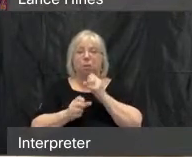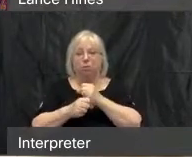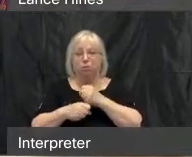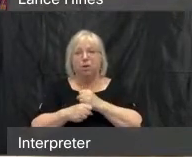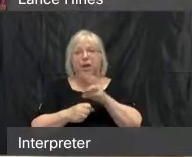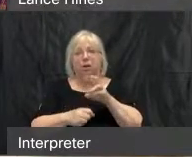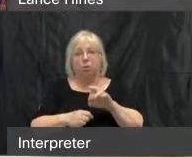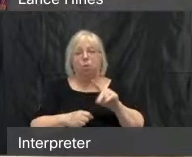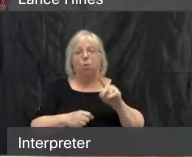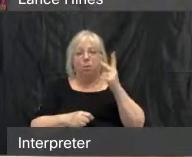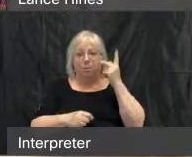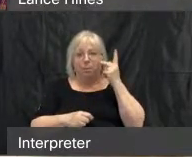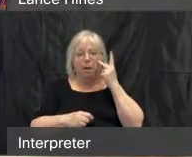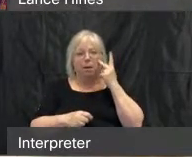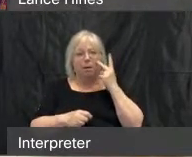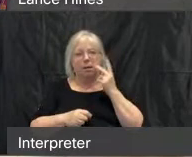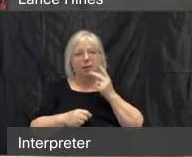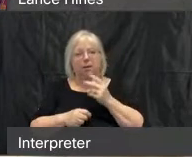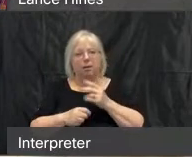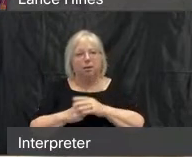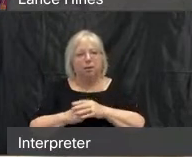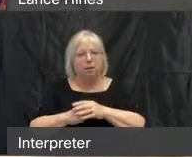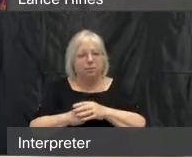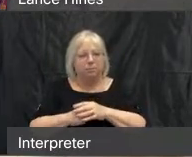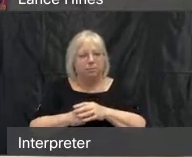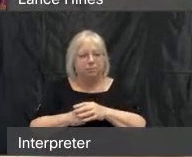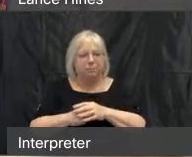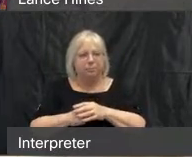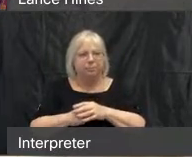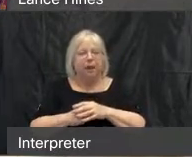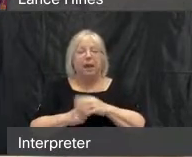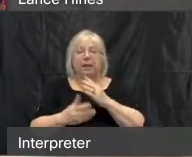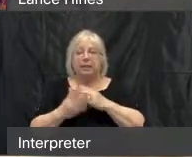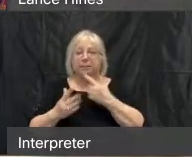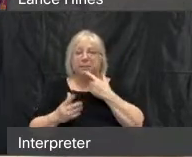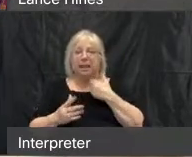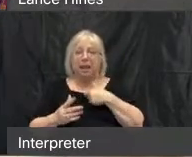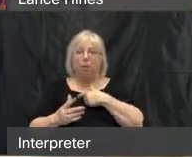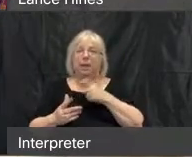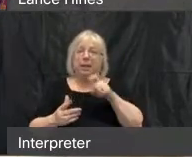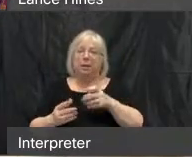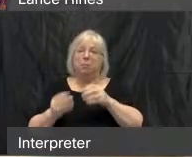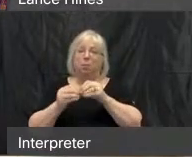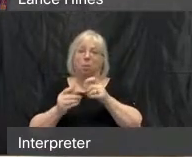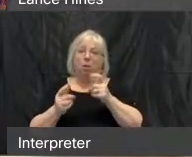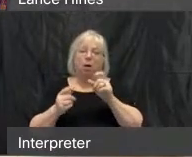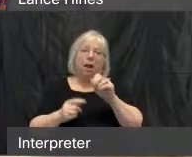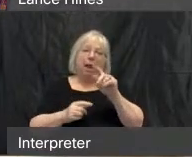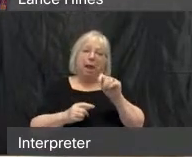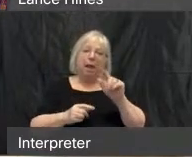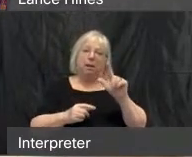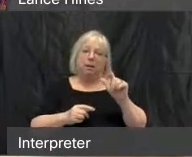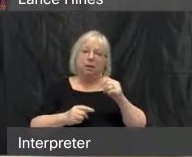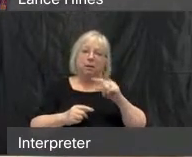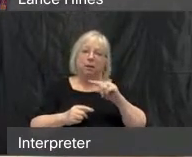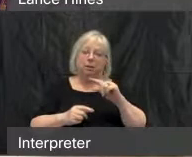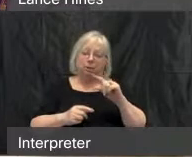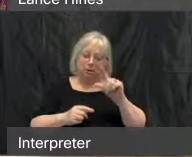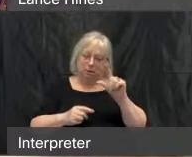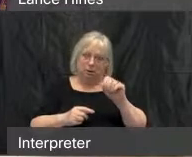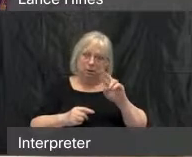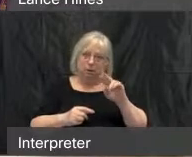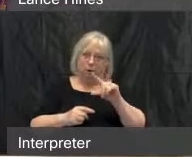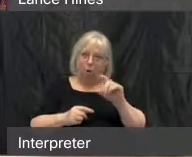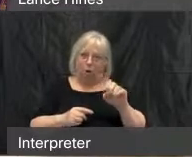ultimately validates the reason why some say we need at-large directors, it could be as simple as that committee